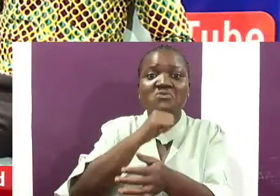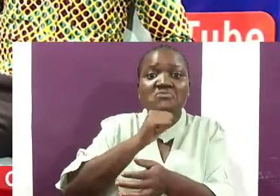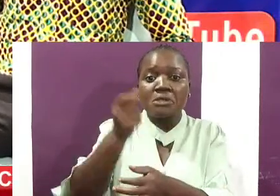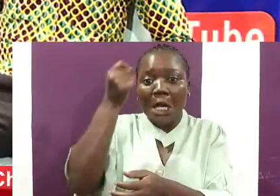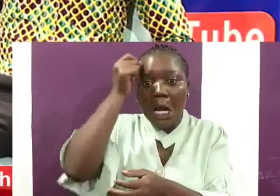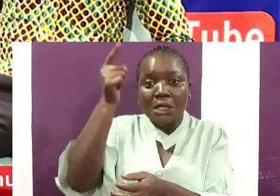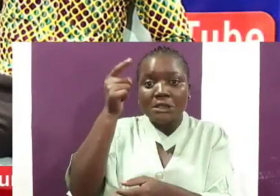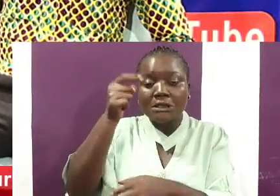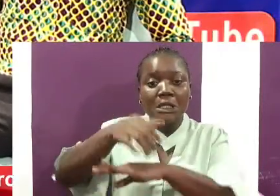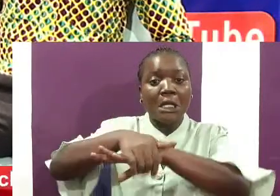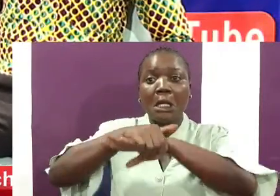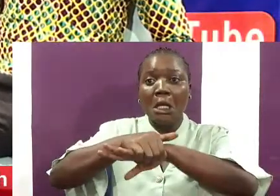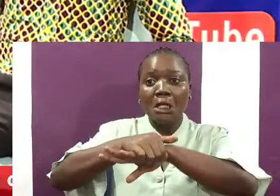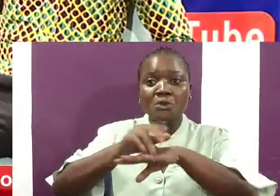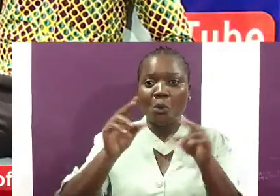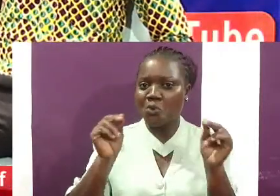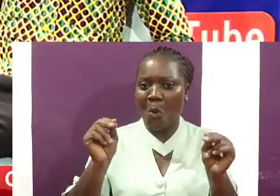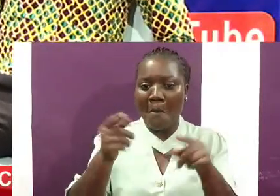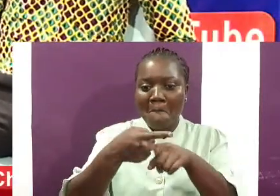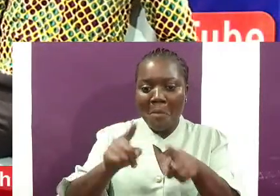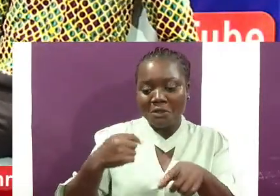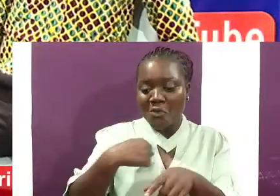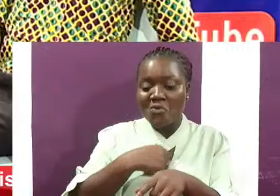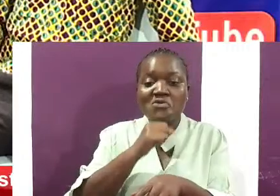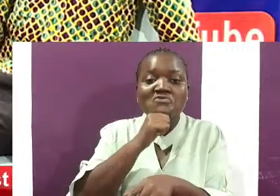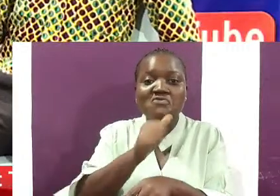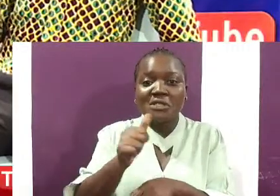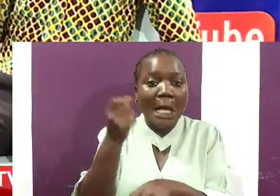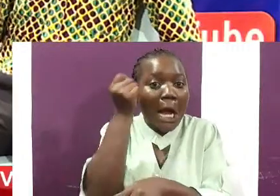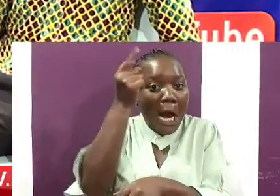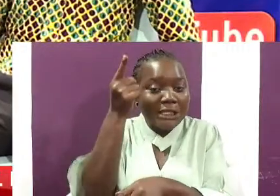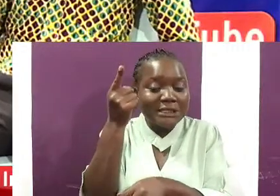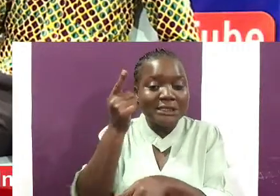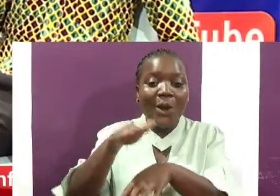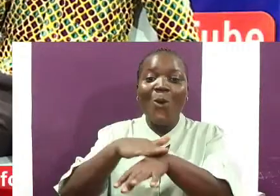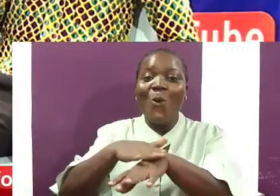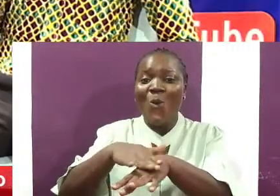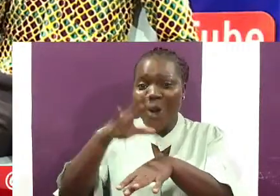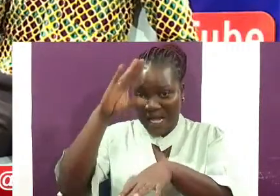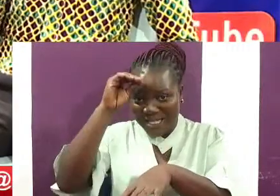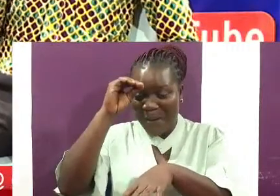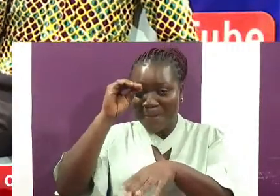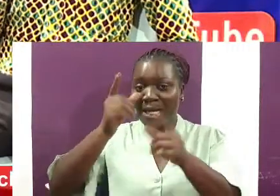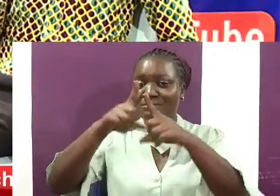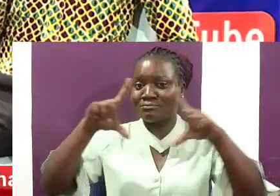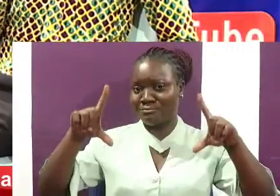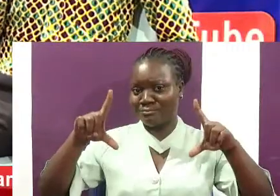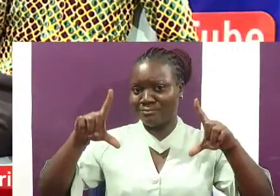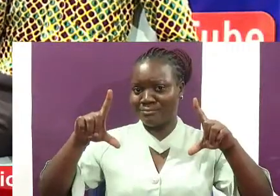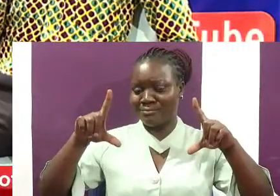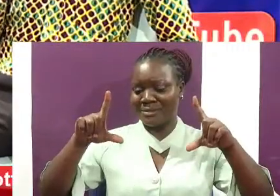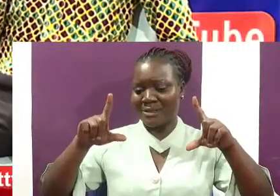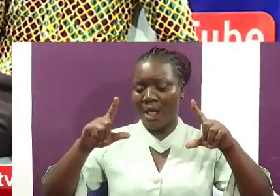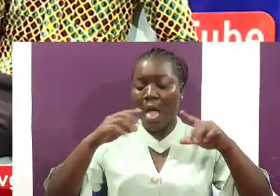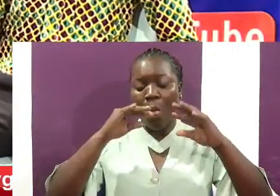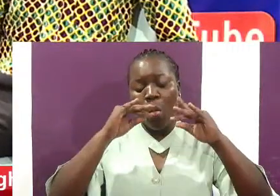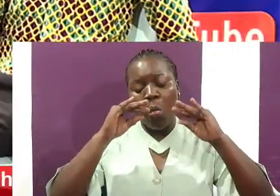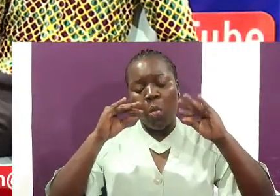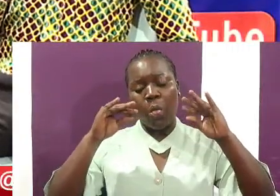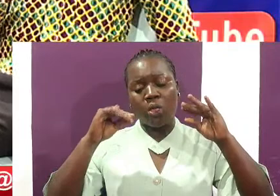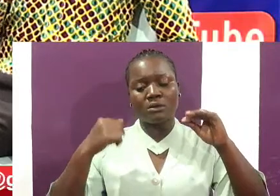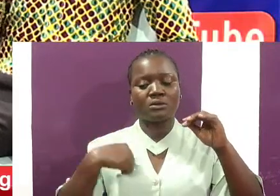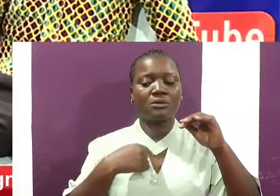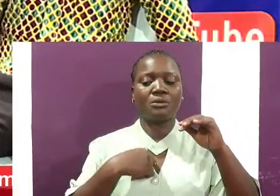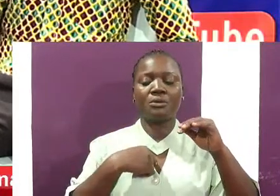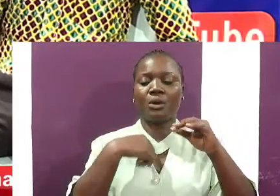brofu di ye, yeti. Wuti. Meti brofu. But bro ni ne di ye, neto de biya. And a speaker, no one can speak and one same. Indeed, I